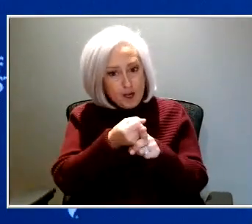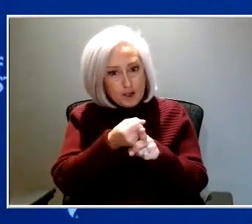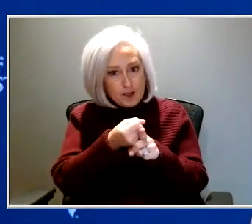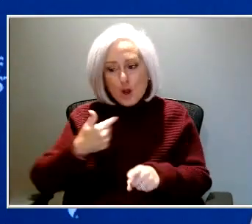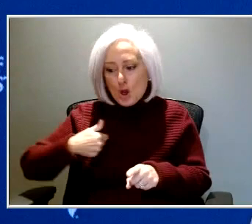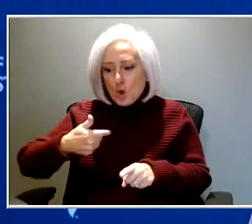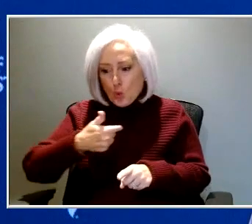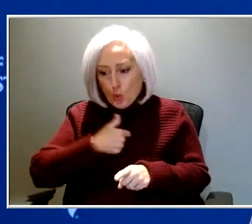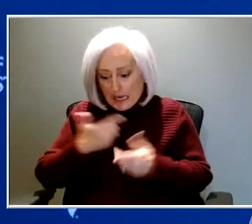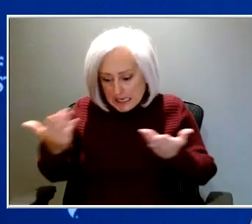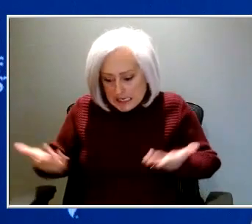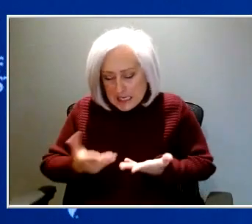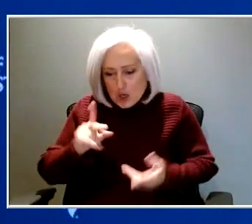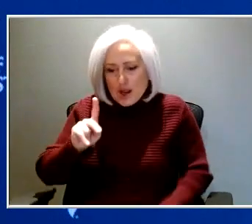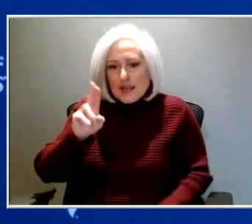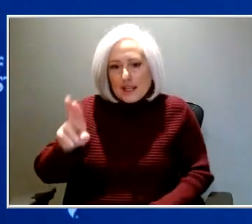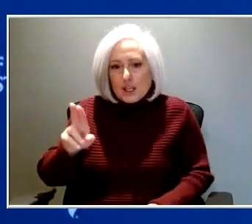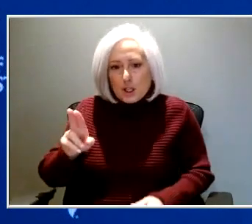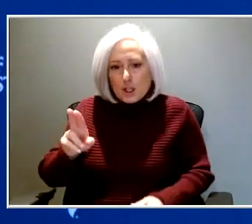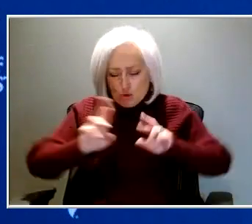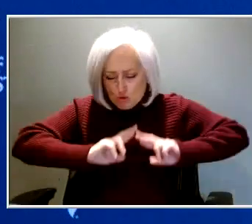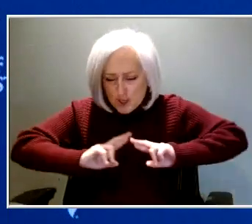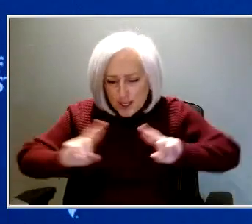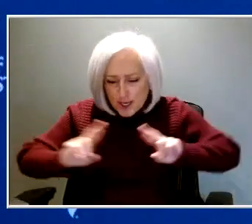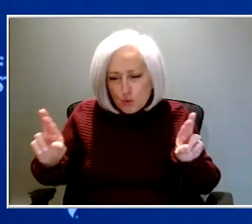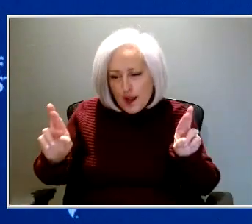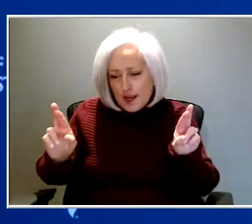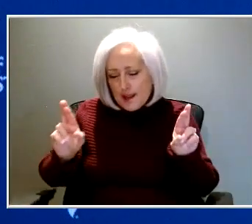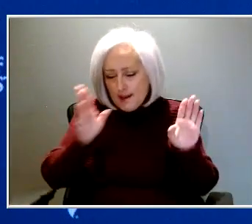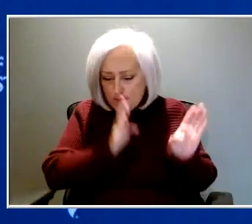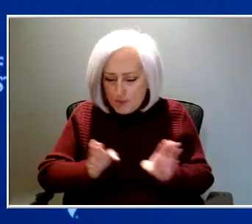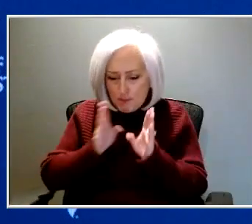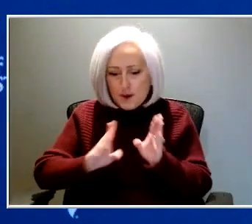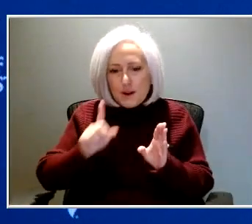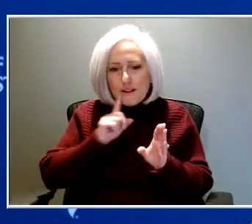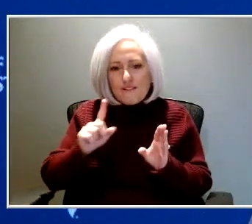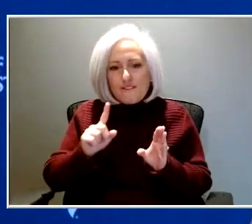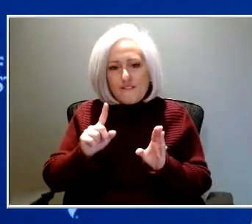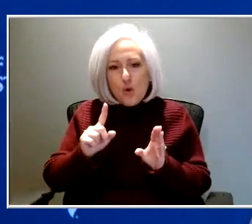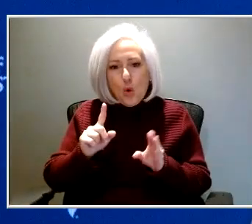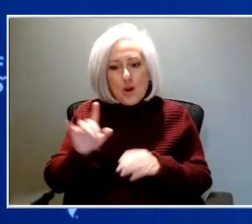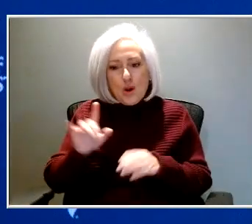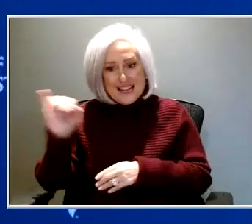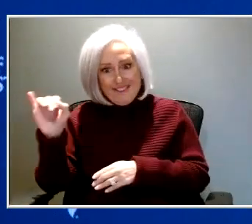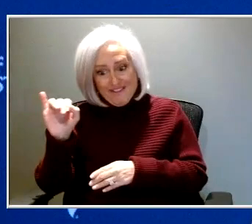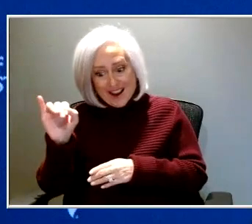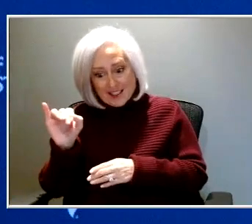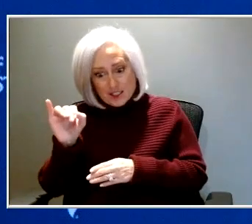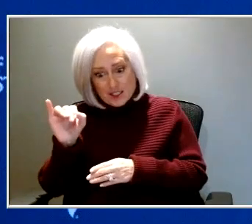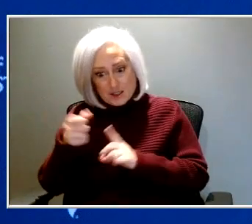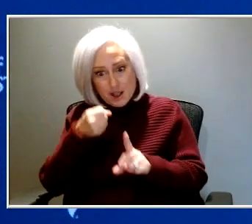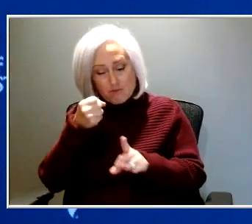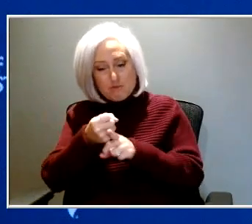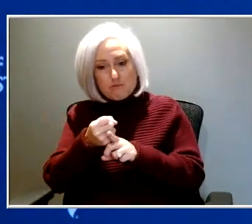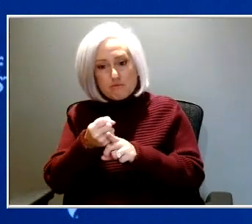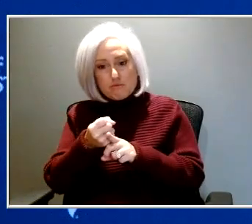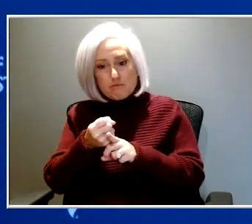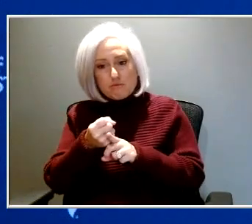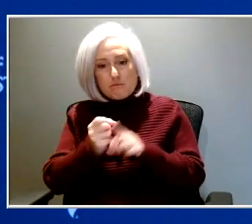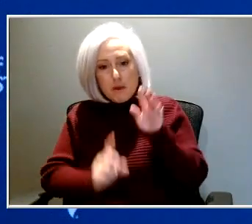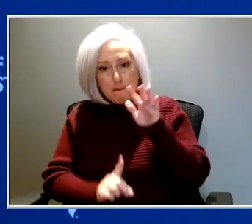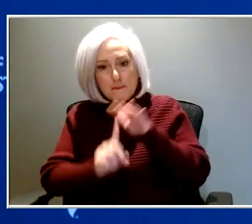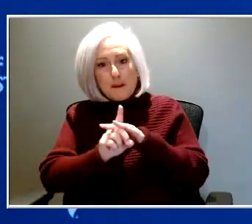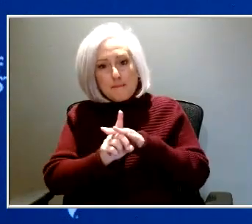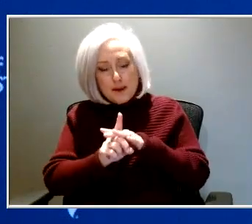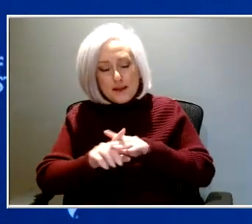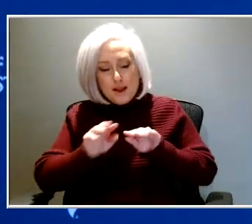we were preparing for these emerging and re-emerging infections, and we continue to do that today. Obviously, one of the biggest issues prior to COVID